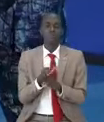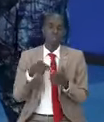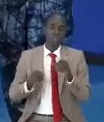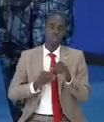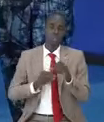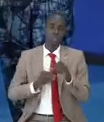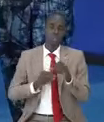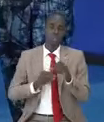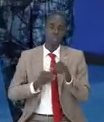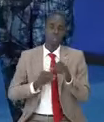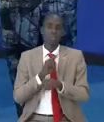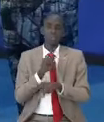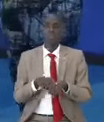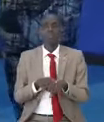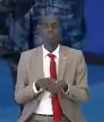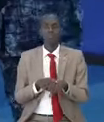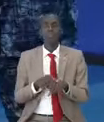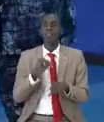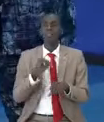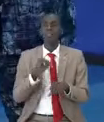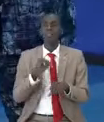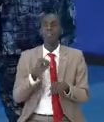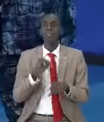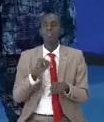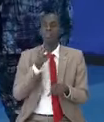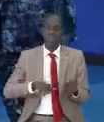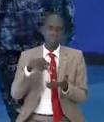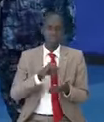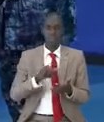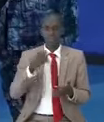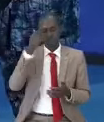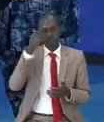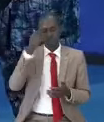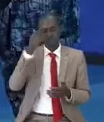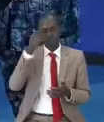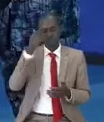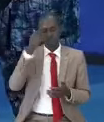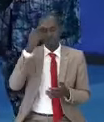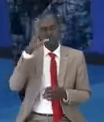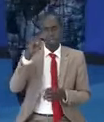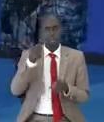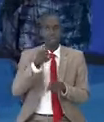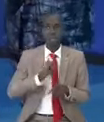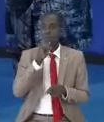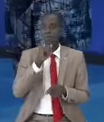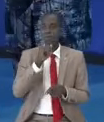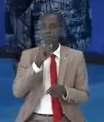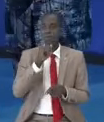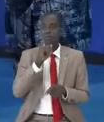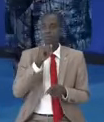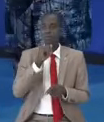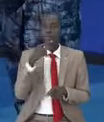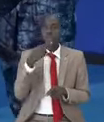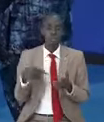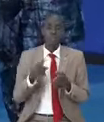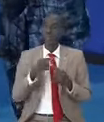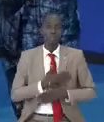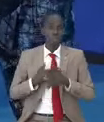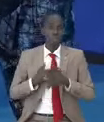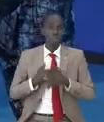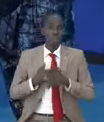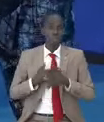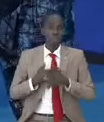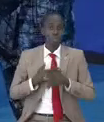nation, it's still standing because of men like you. And I'm not saying this to patronize you, sir.